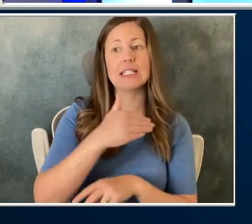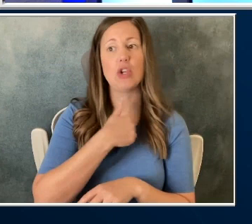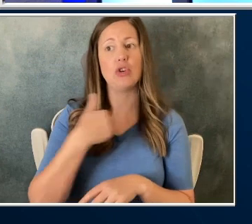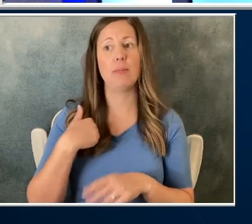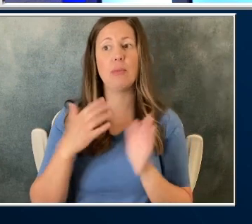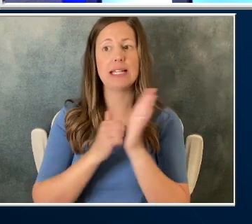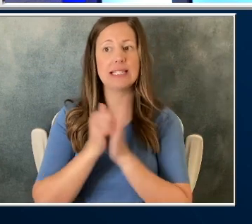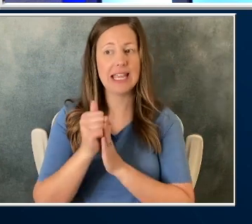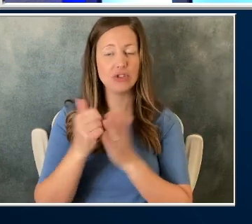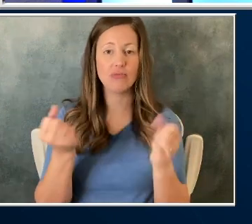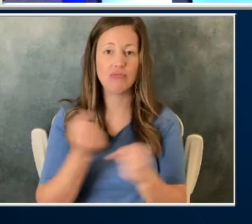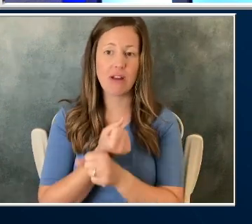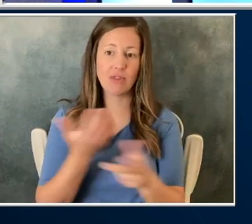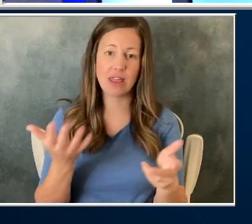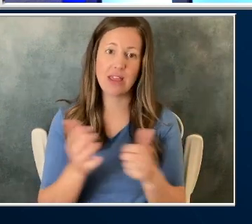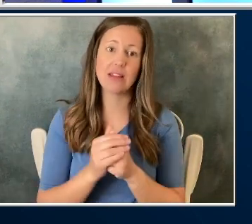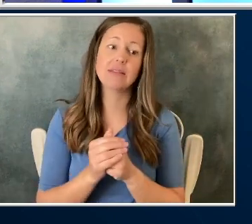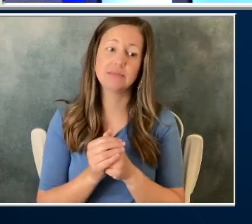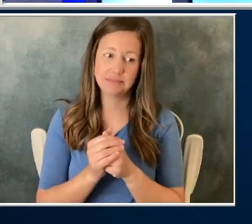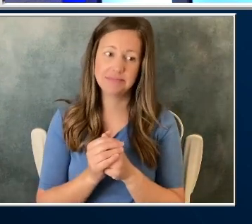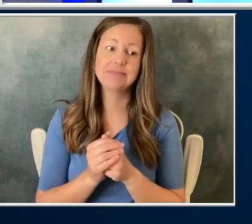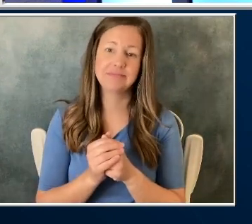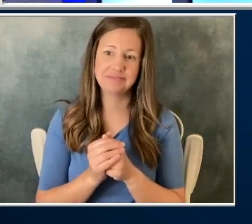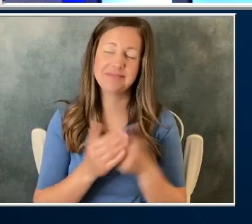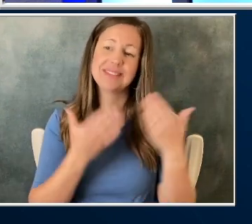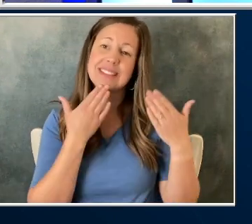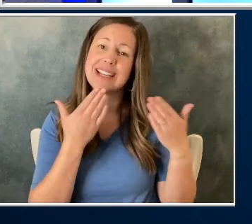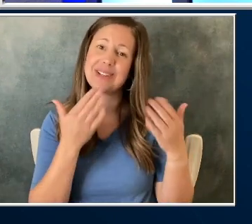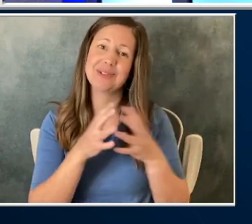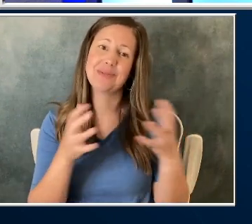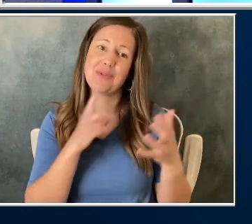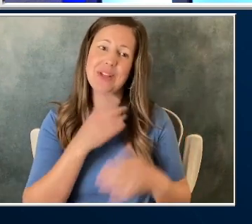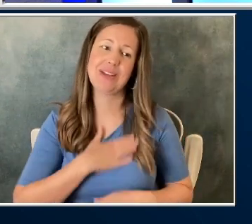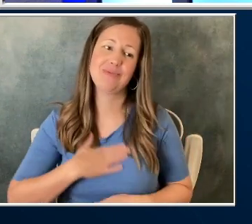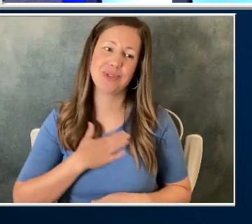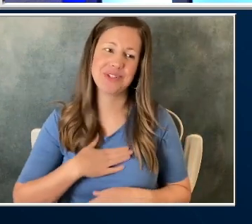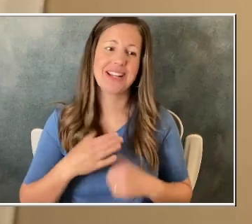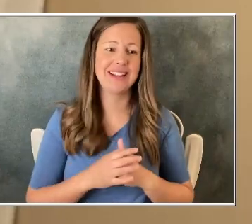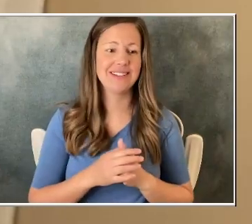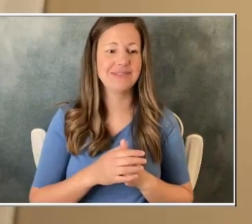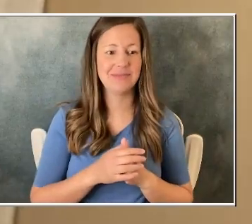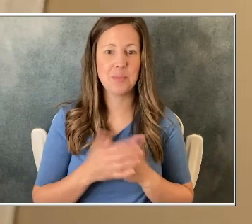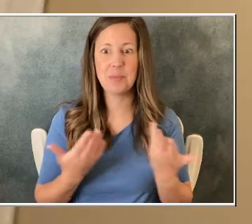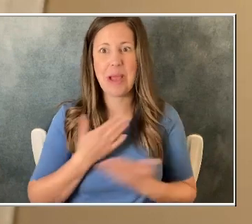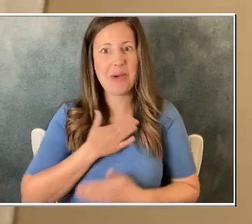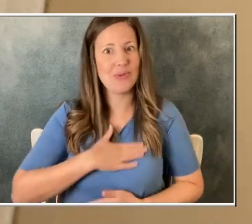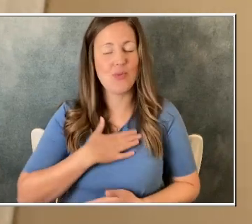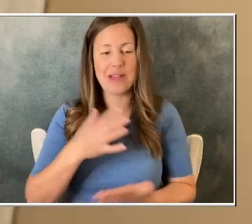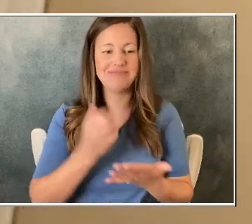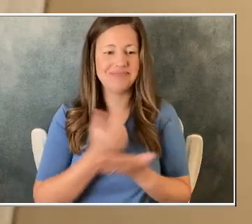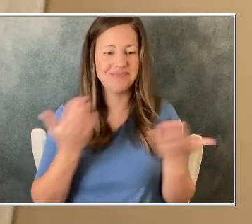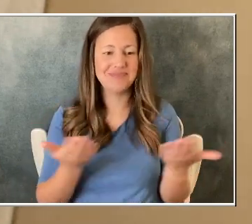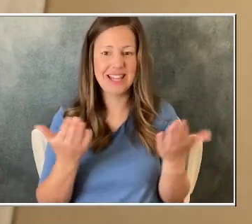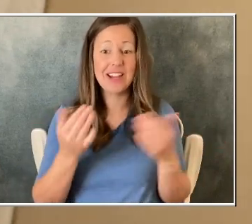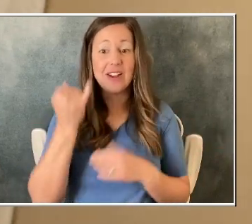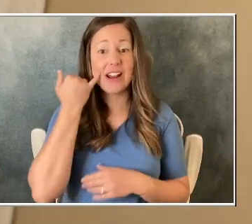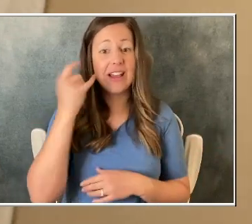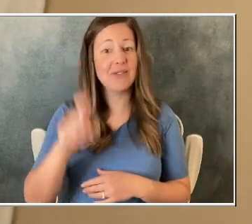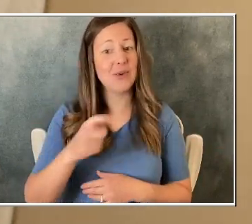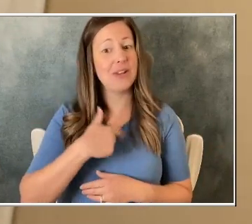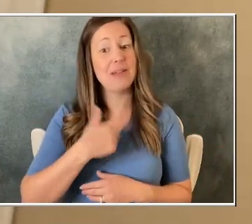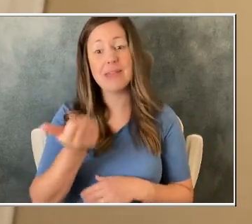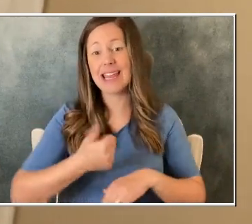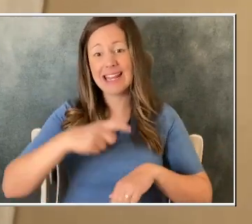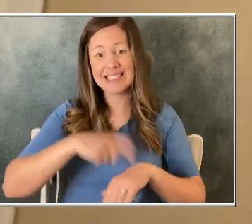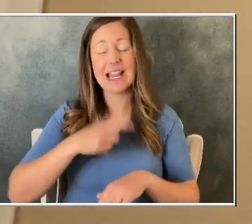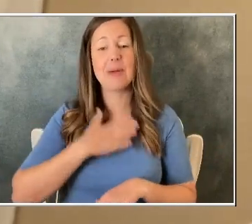hope you Thank you so much. The best. I greatly appreciate it. It was such a pleasure being here, and if you need me at any time,